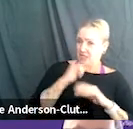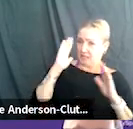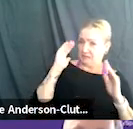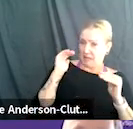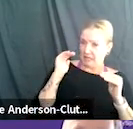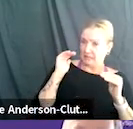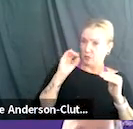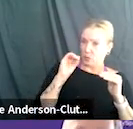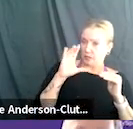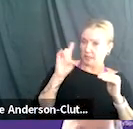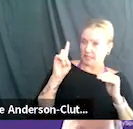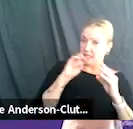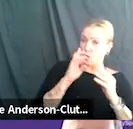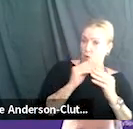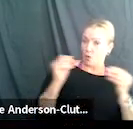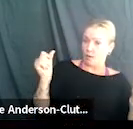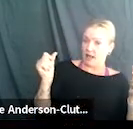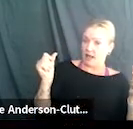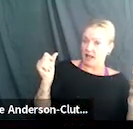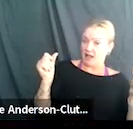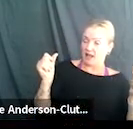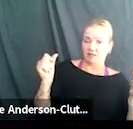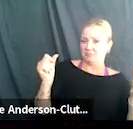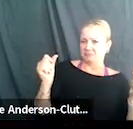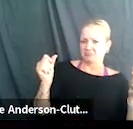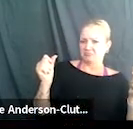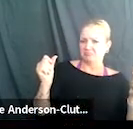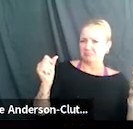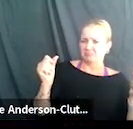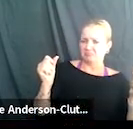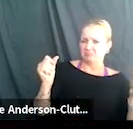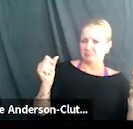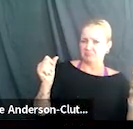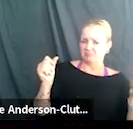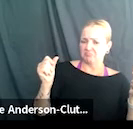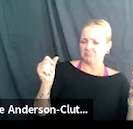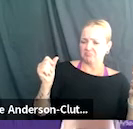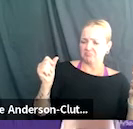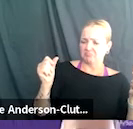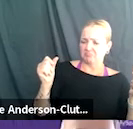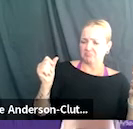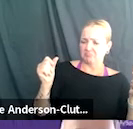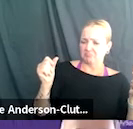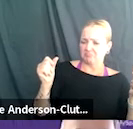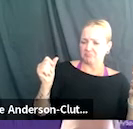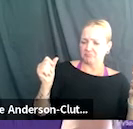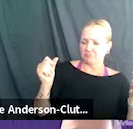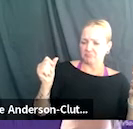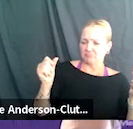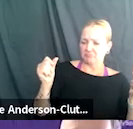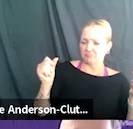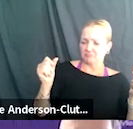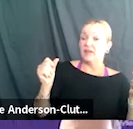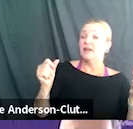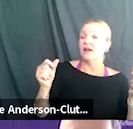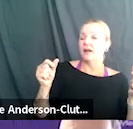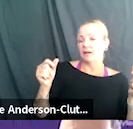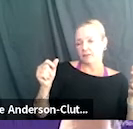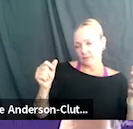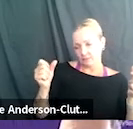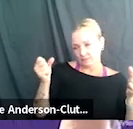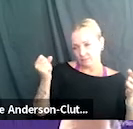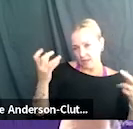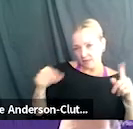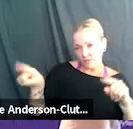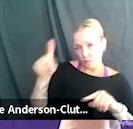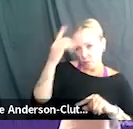Over time. But so, to be honest with you, as you may know, I am one of the world's best procrastinators, and so I was